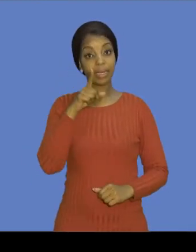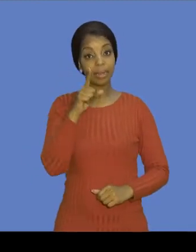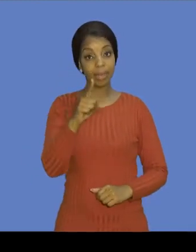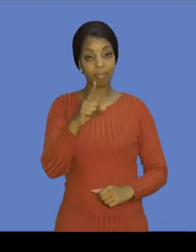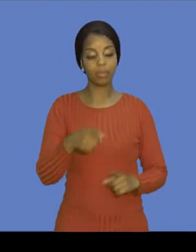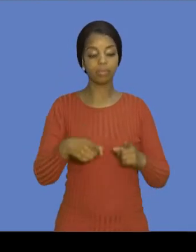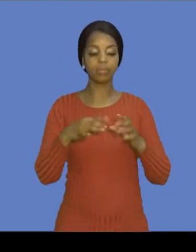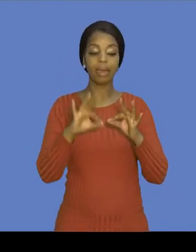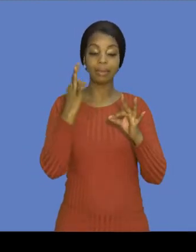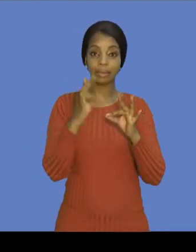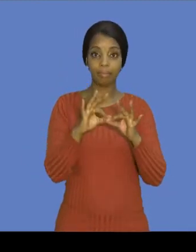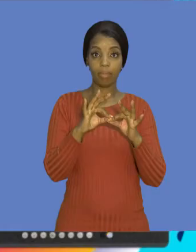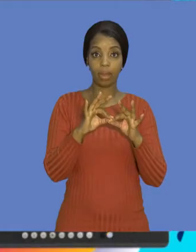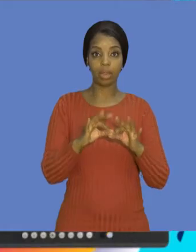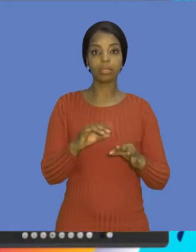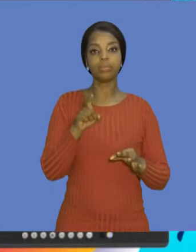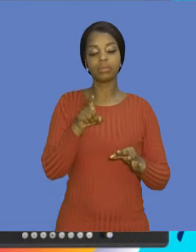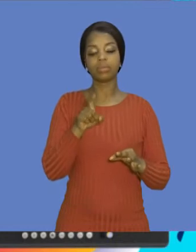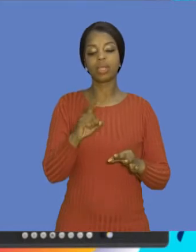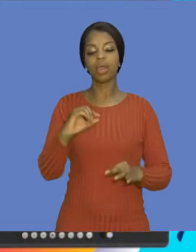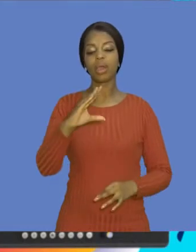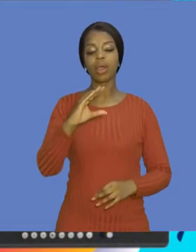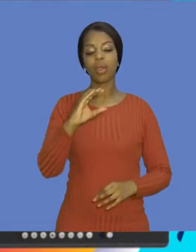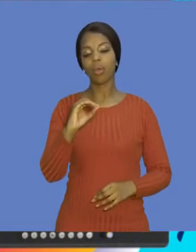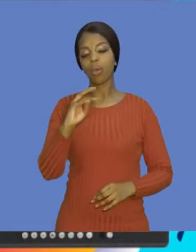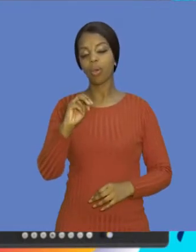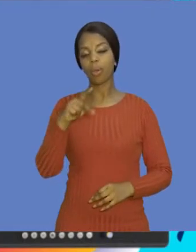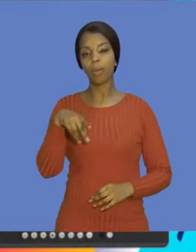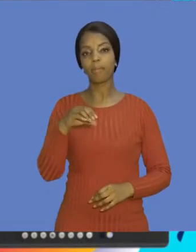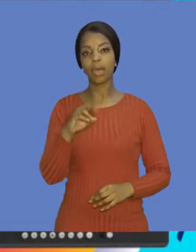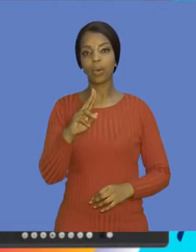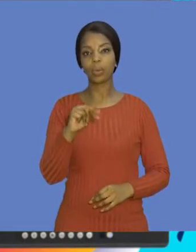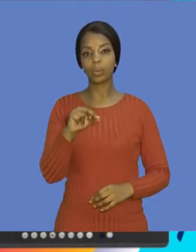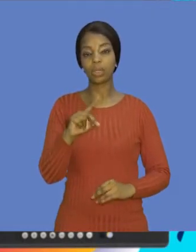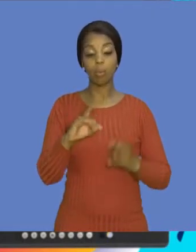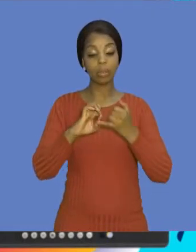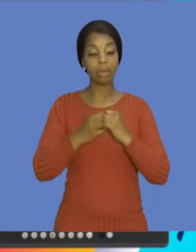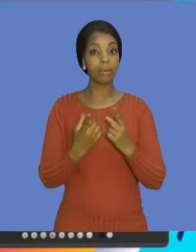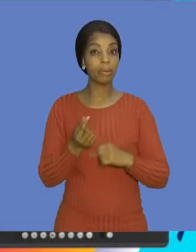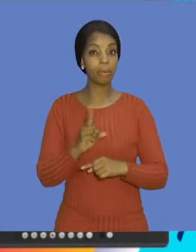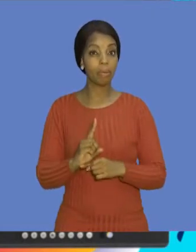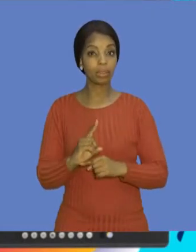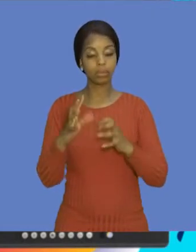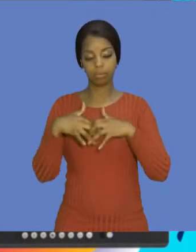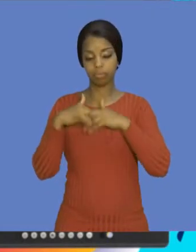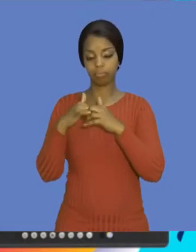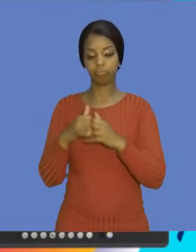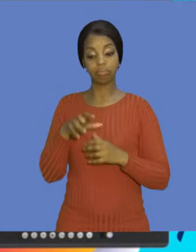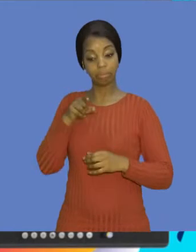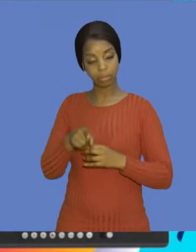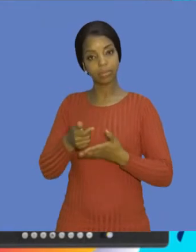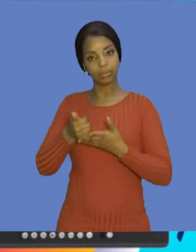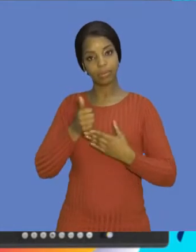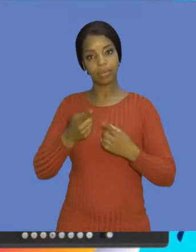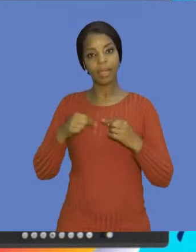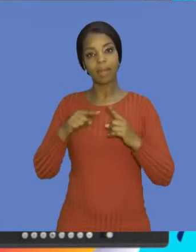with our simple and our compound, we spoke about trying to develop a model that assists us in trying